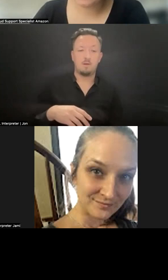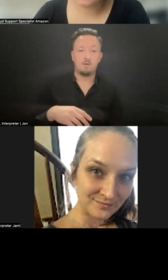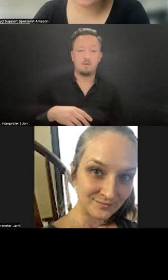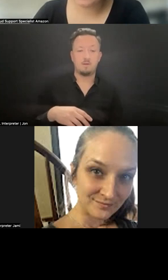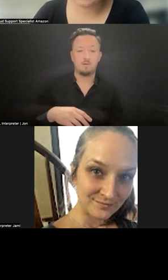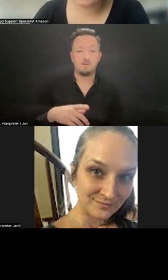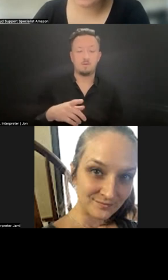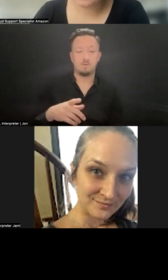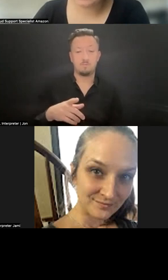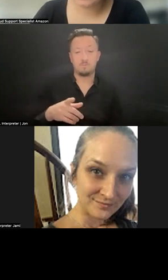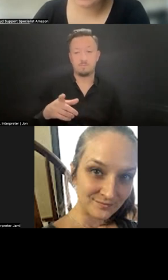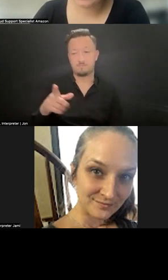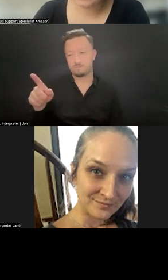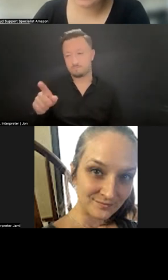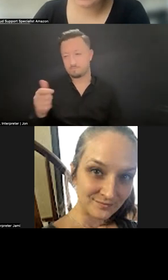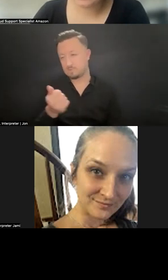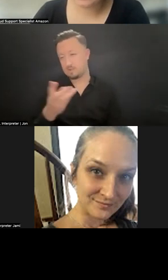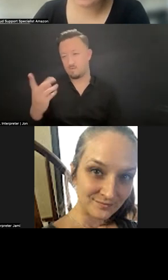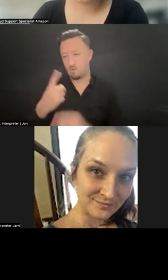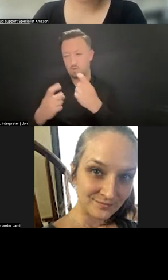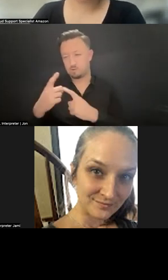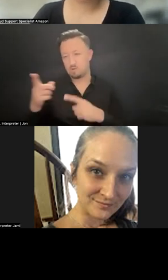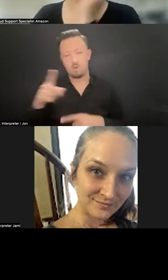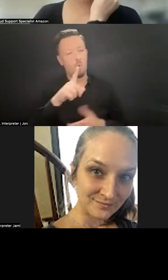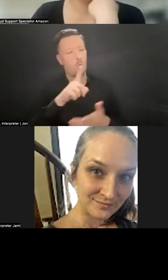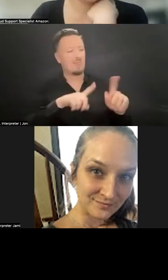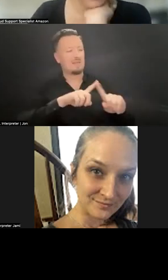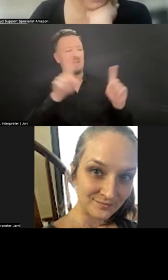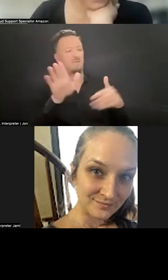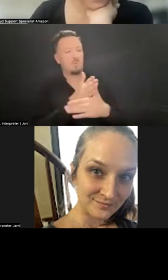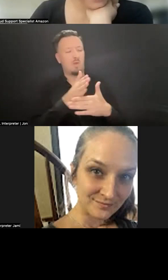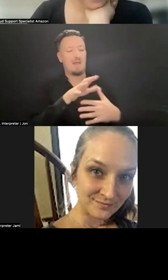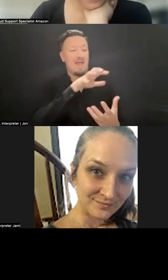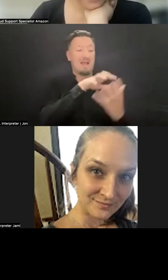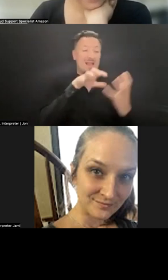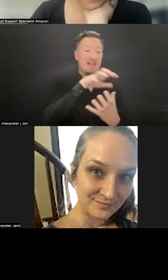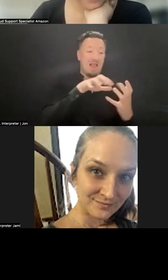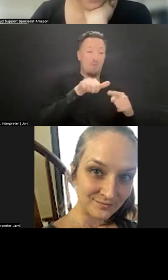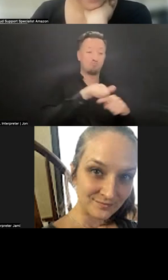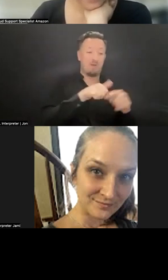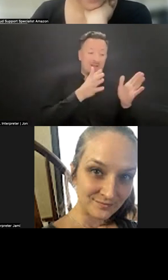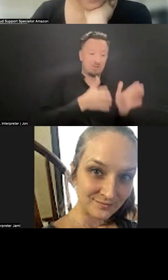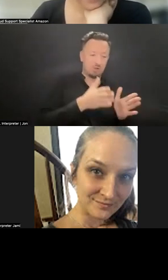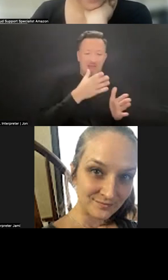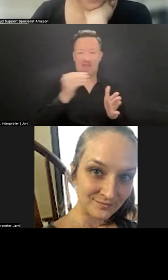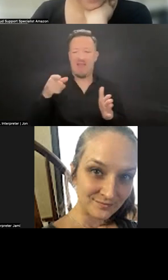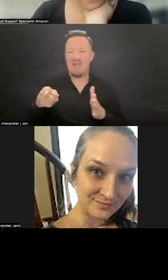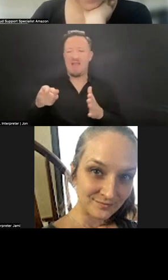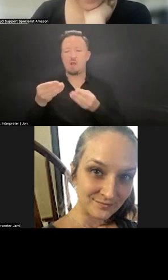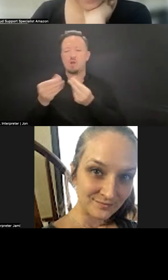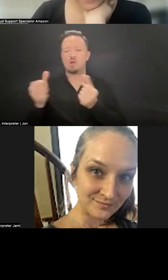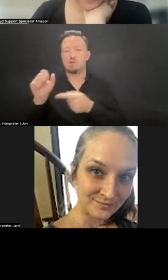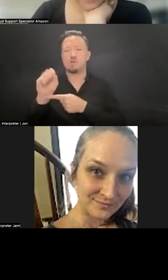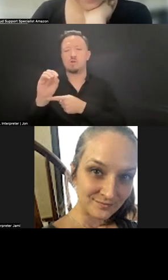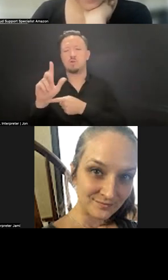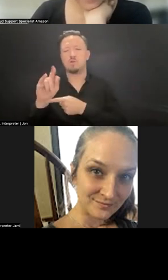there are several questions. Can you please explain the difference between cloud practitioner and solutions architect?